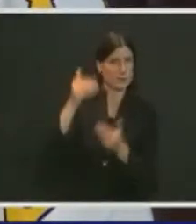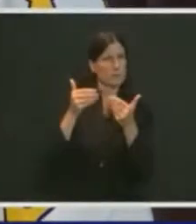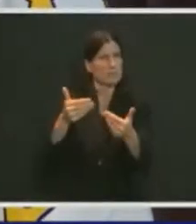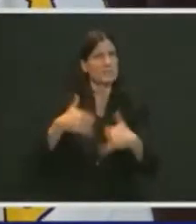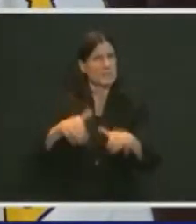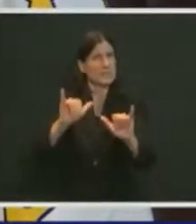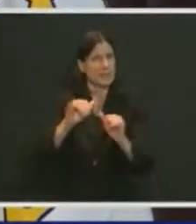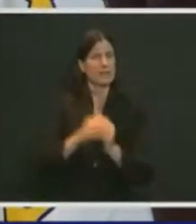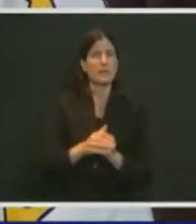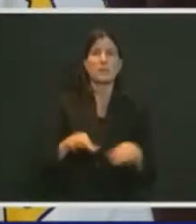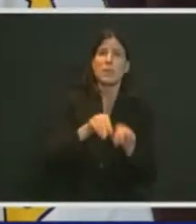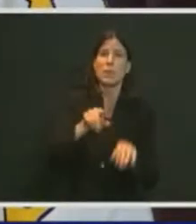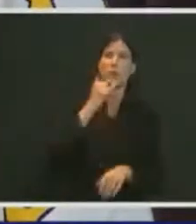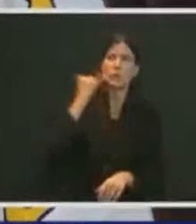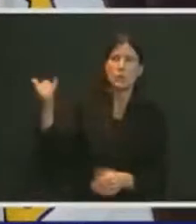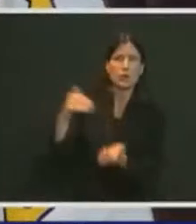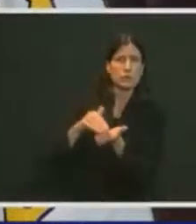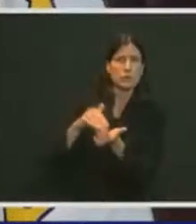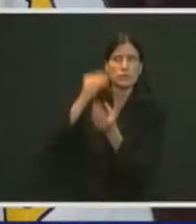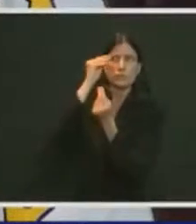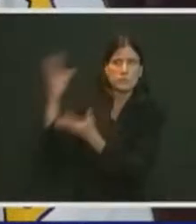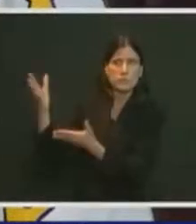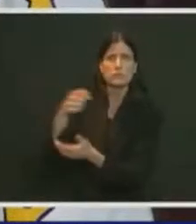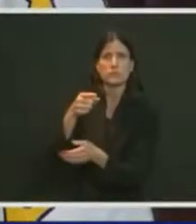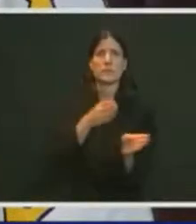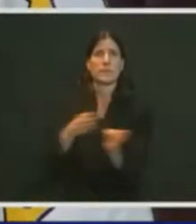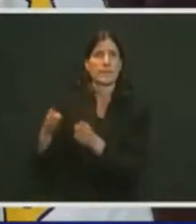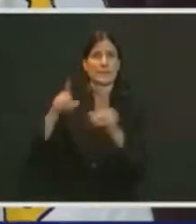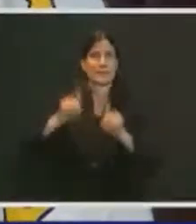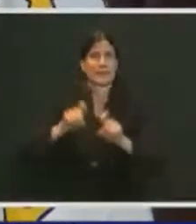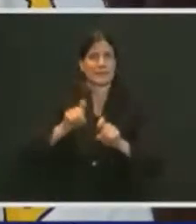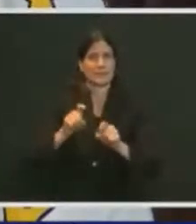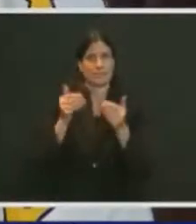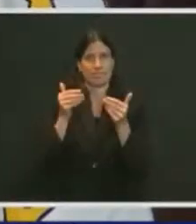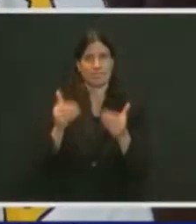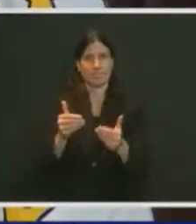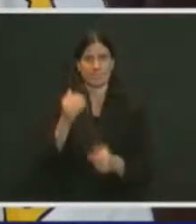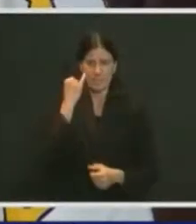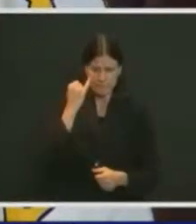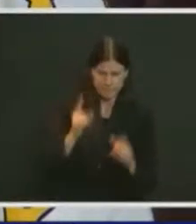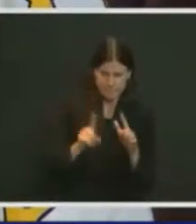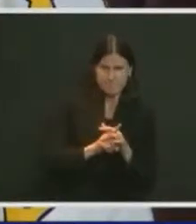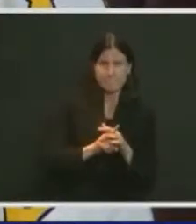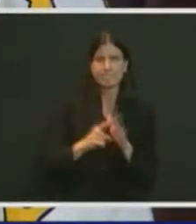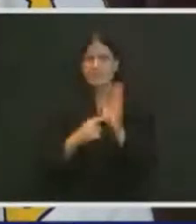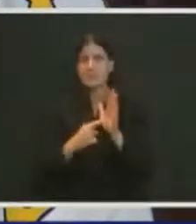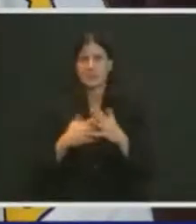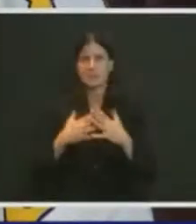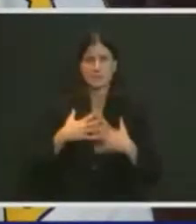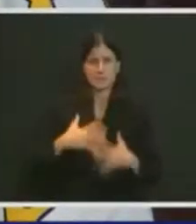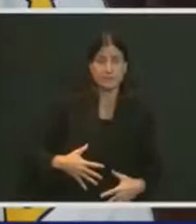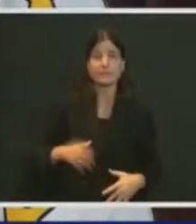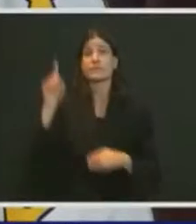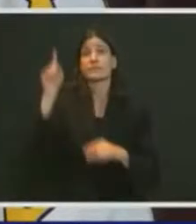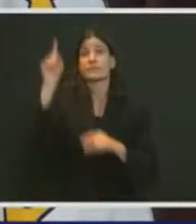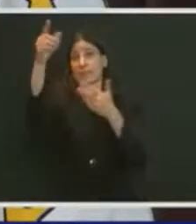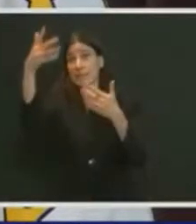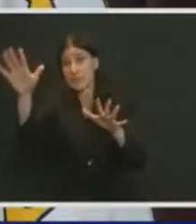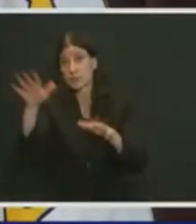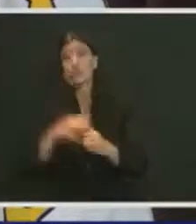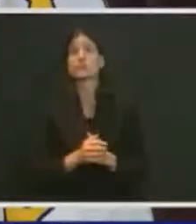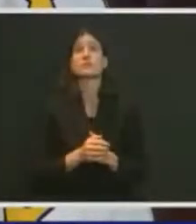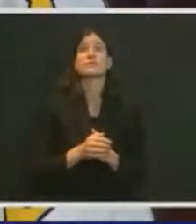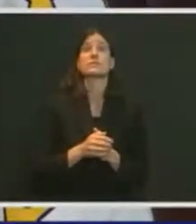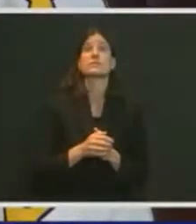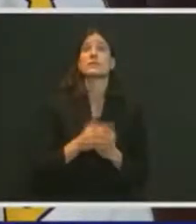that you can get the support that if you have symptoms, no matter what the test result is, you continue to stay home and